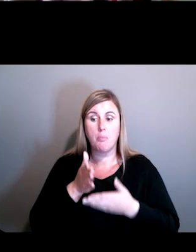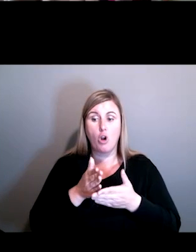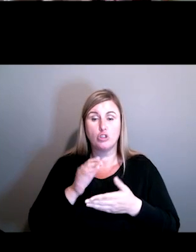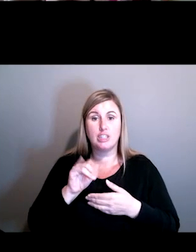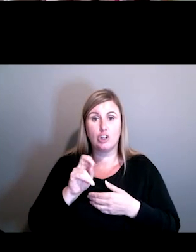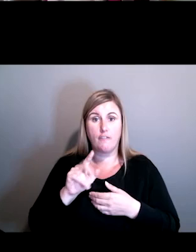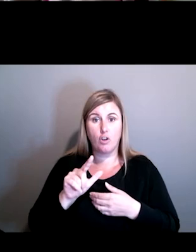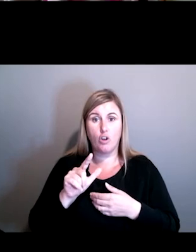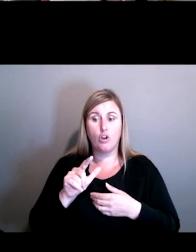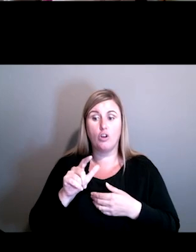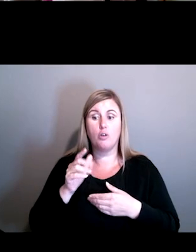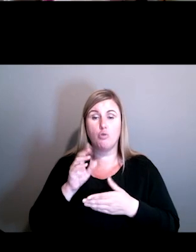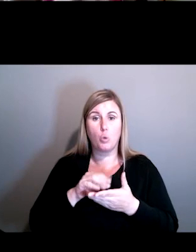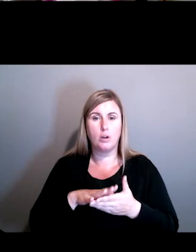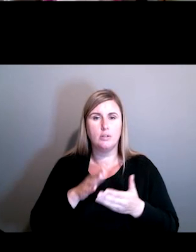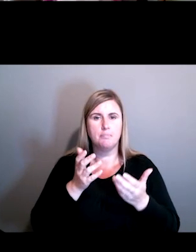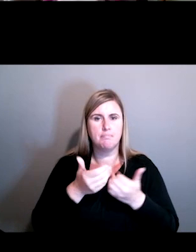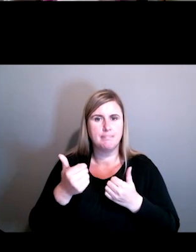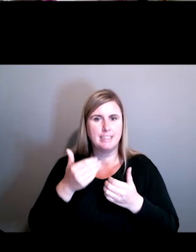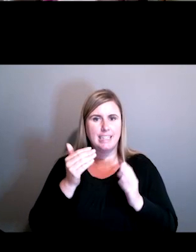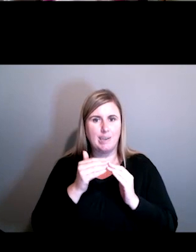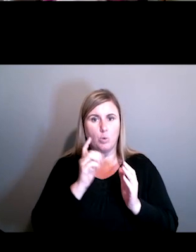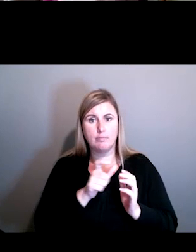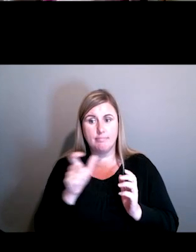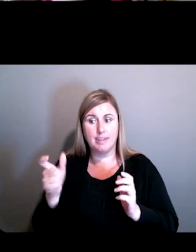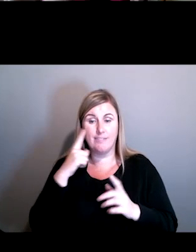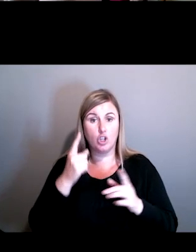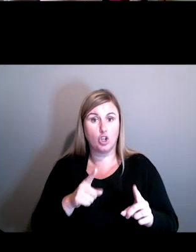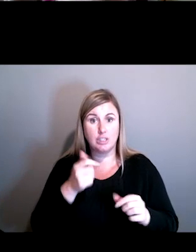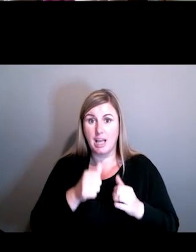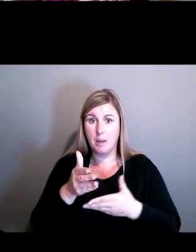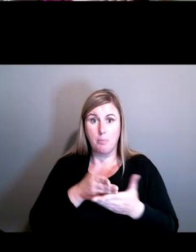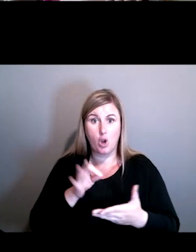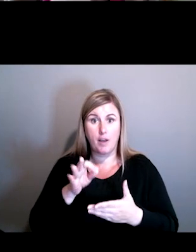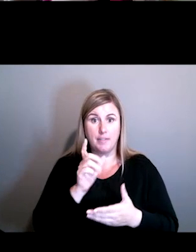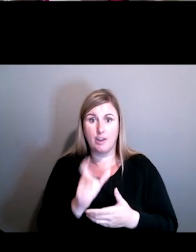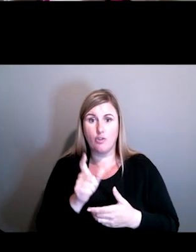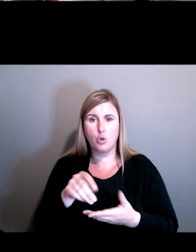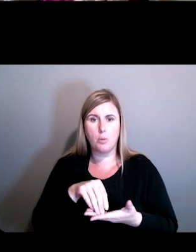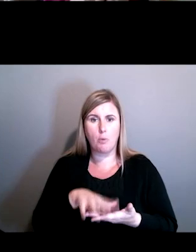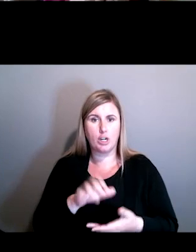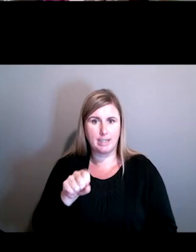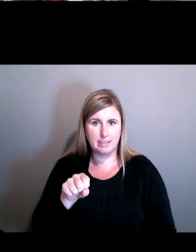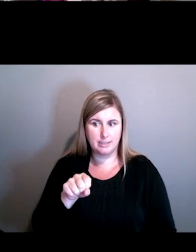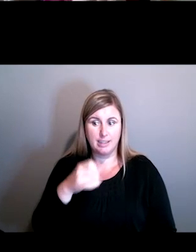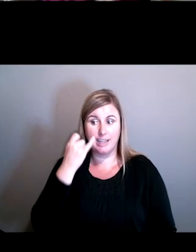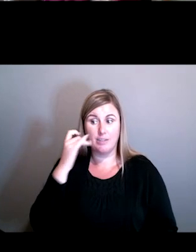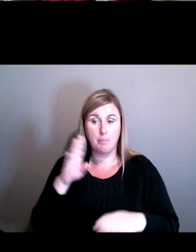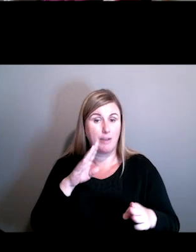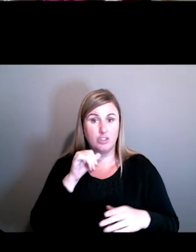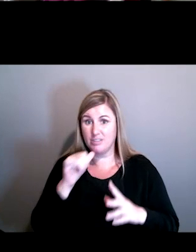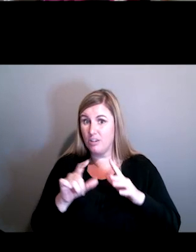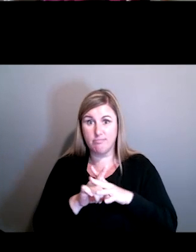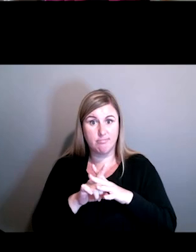into equal intervals. If the behavior occurs at any part of the interval, you mark a yes. If the behavior does not occur, it is marked a